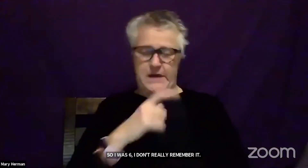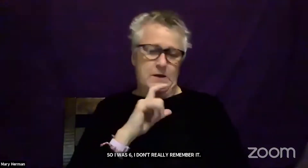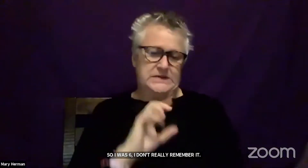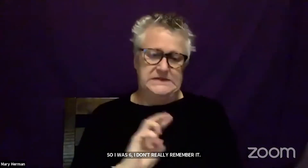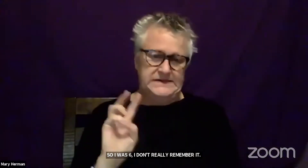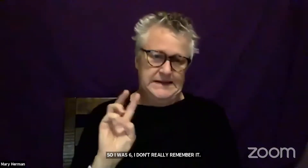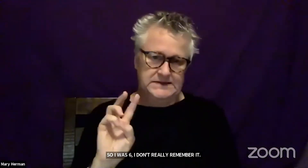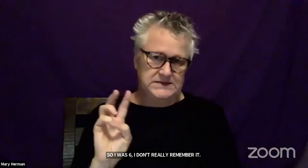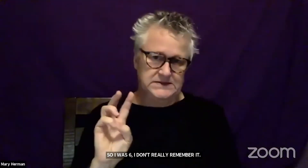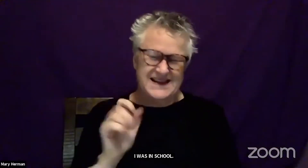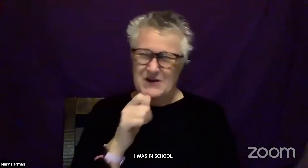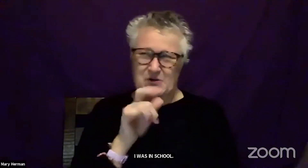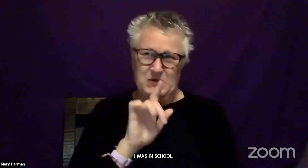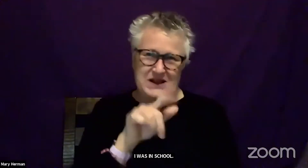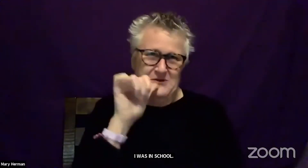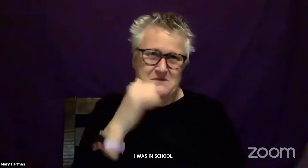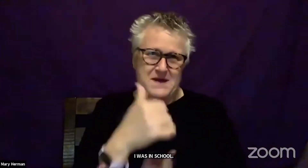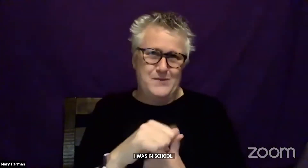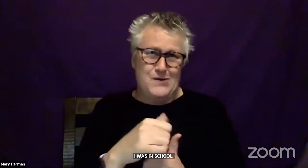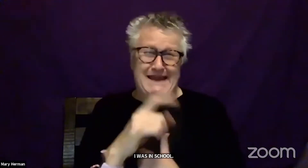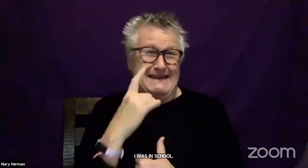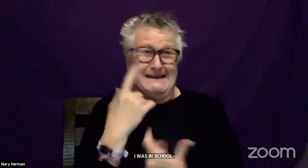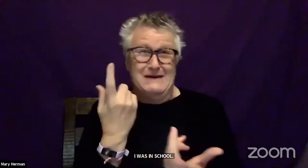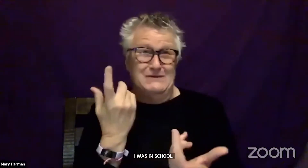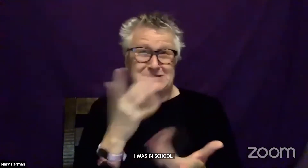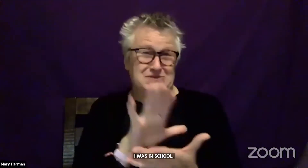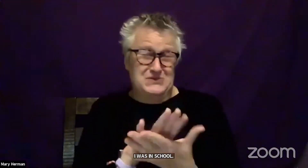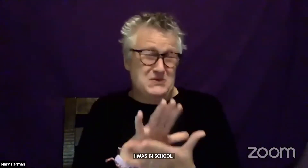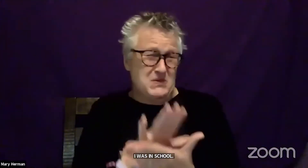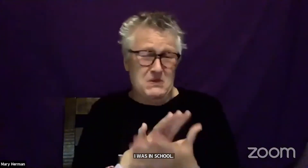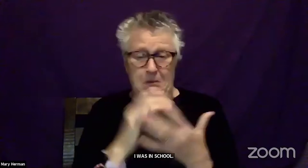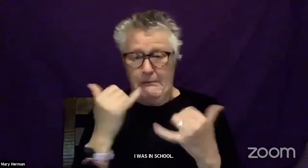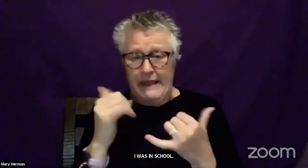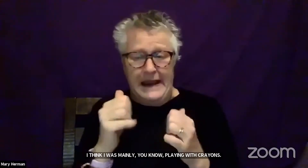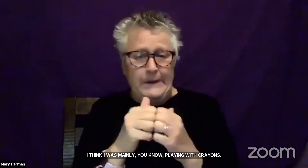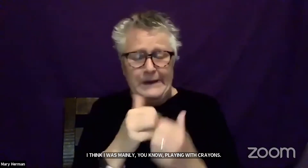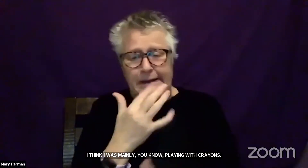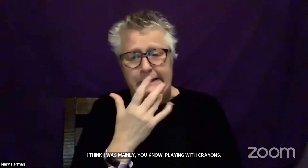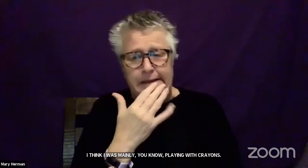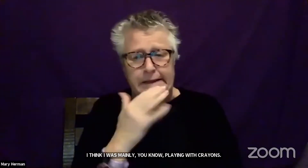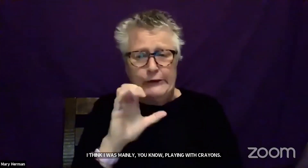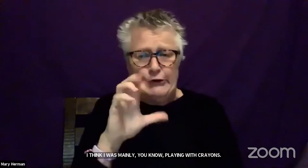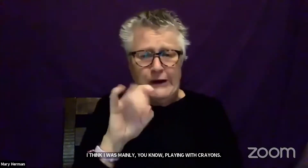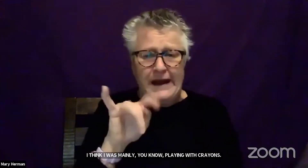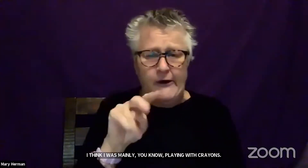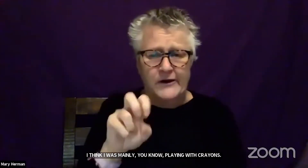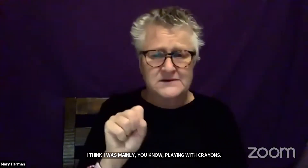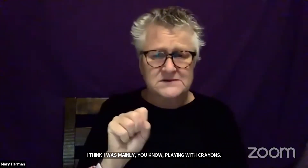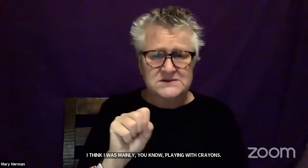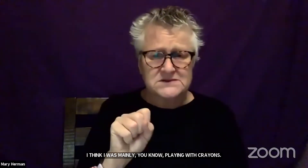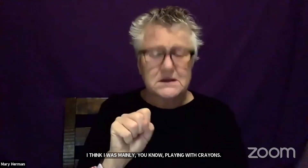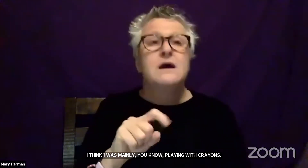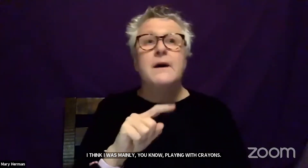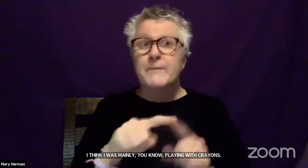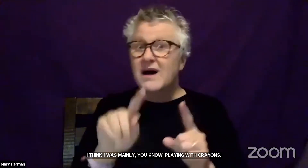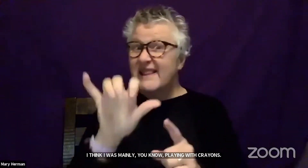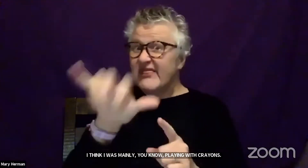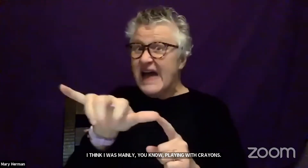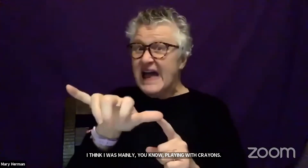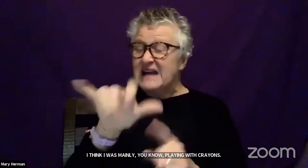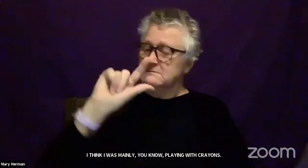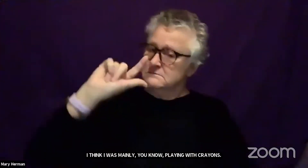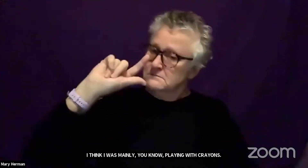I think I was mainly, you know, playing with crayons. But it did guarantee my rights to education in